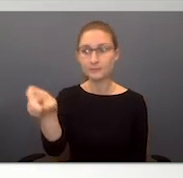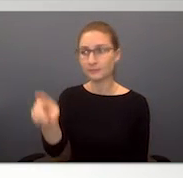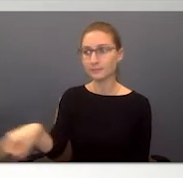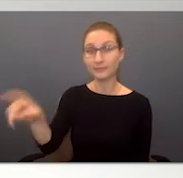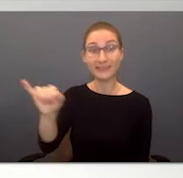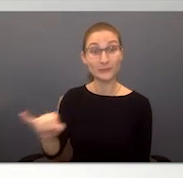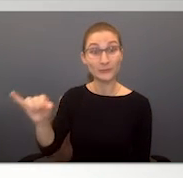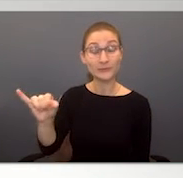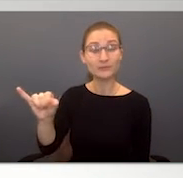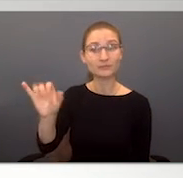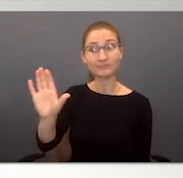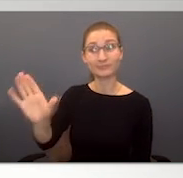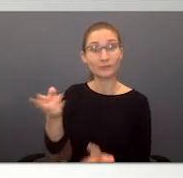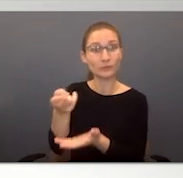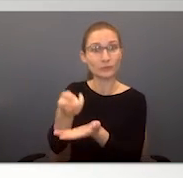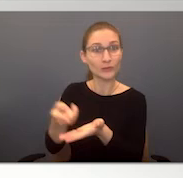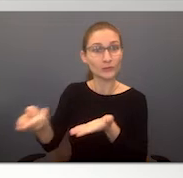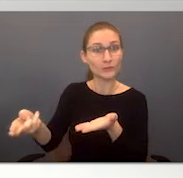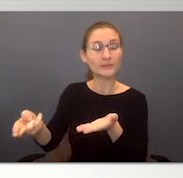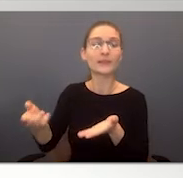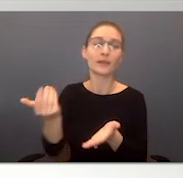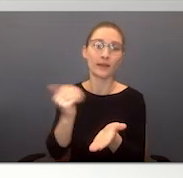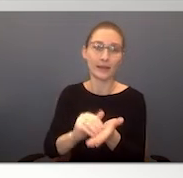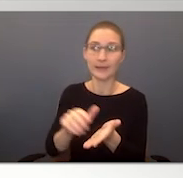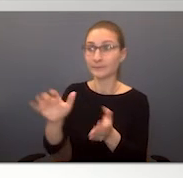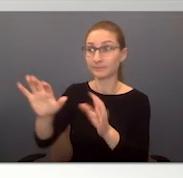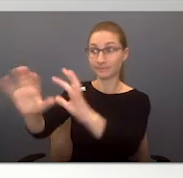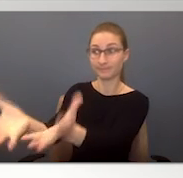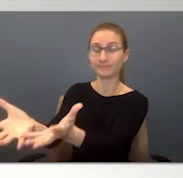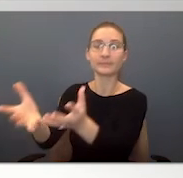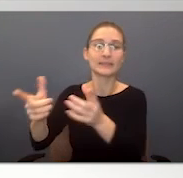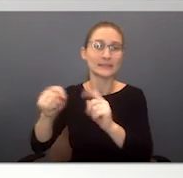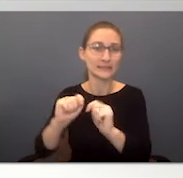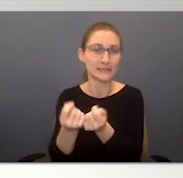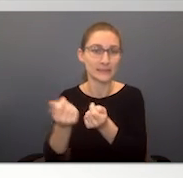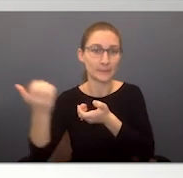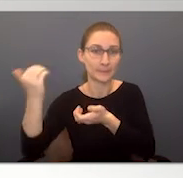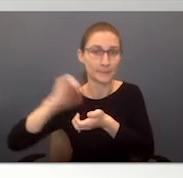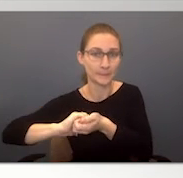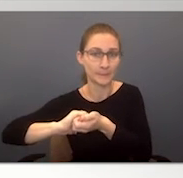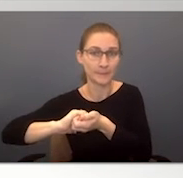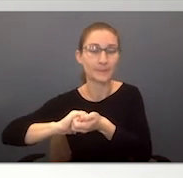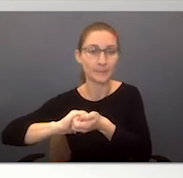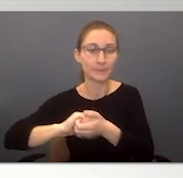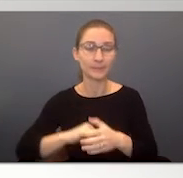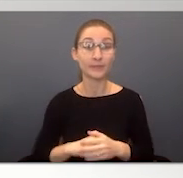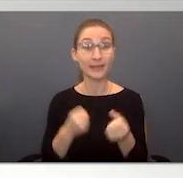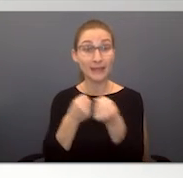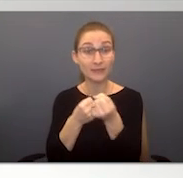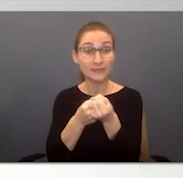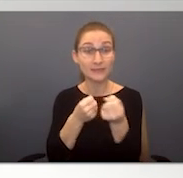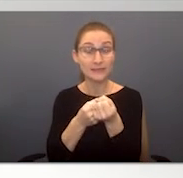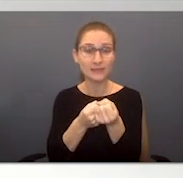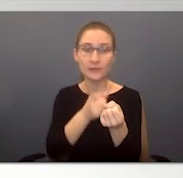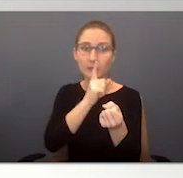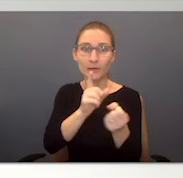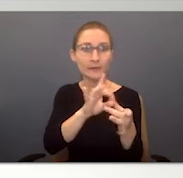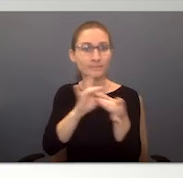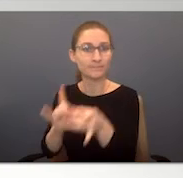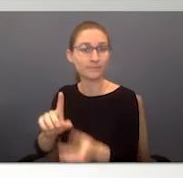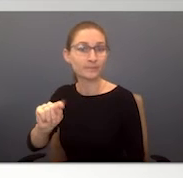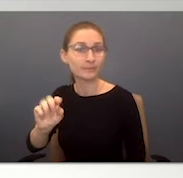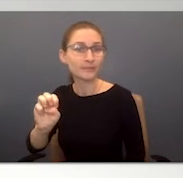team. Asking for referrals, because that's also part of advocacy. And knowing that they're really there to help. They're not there